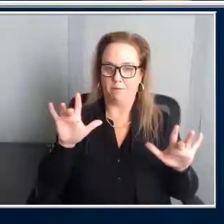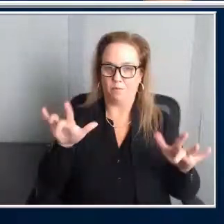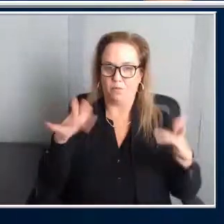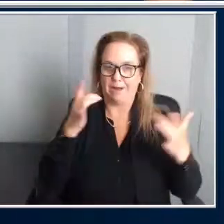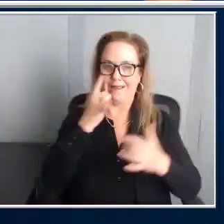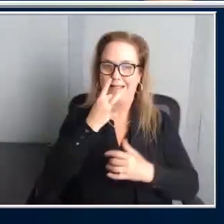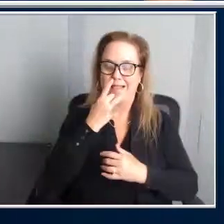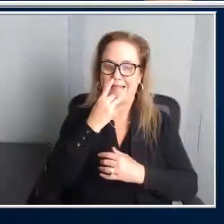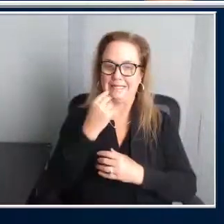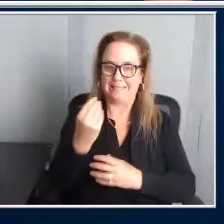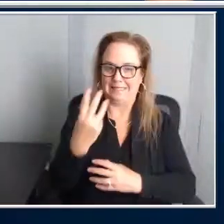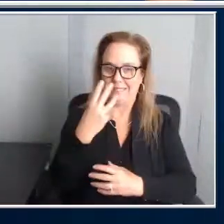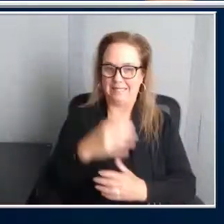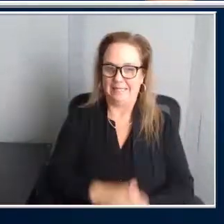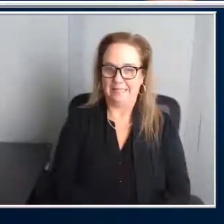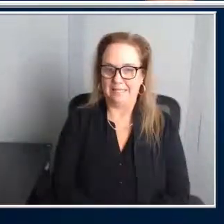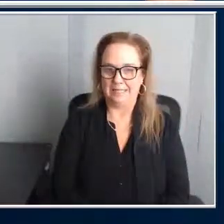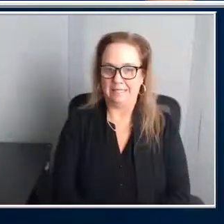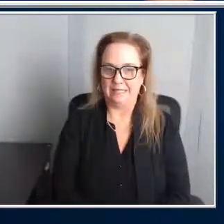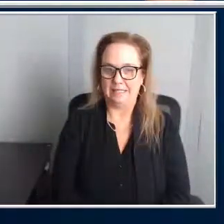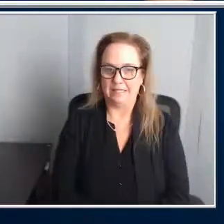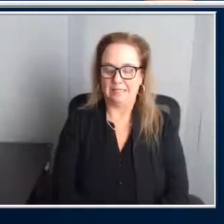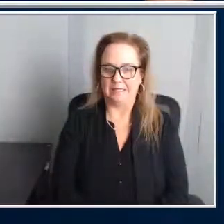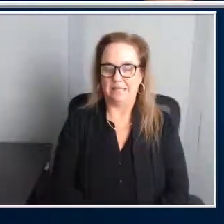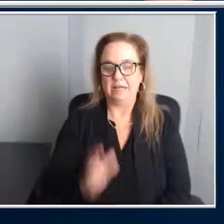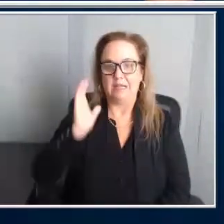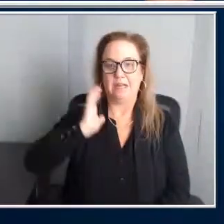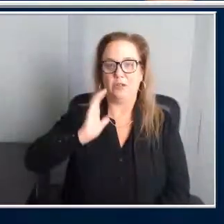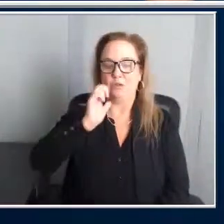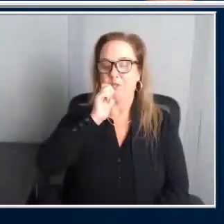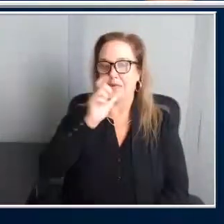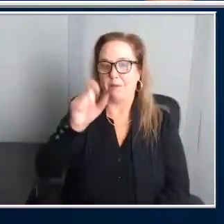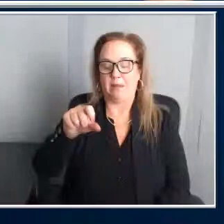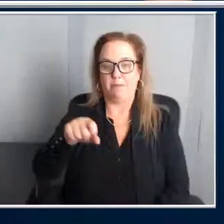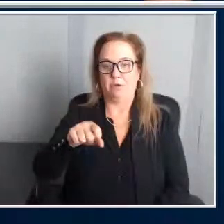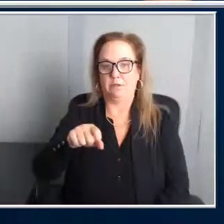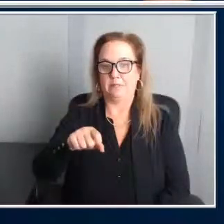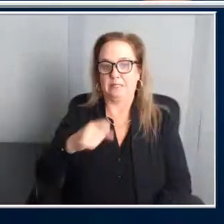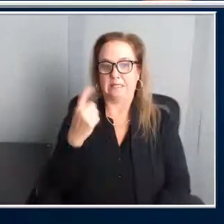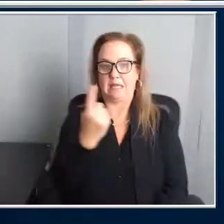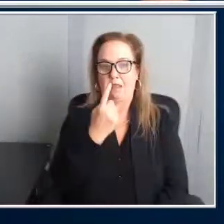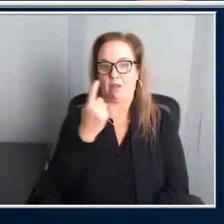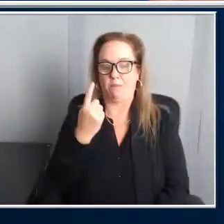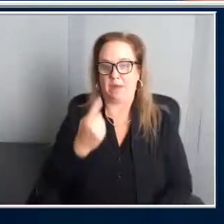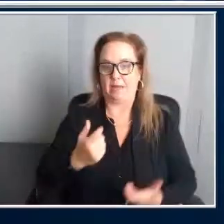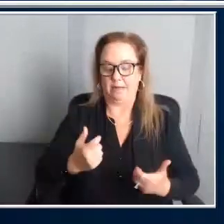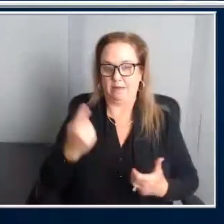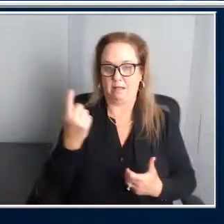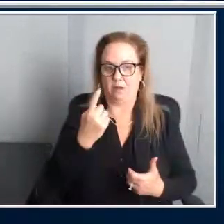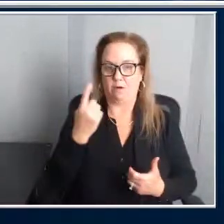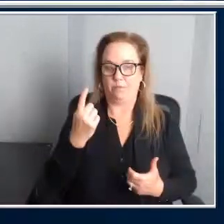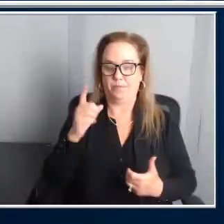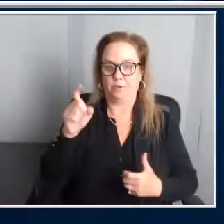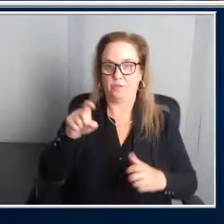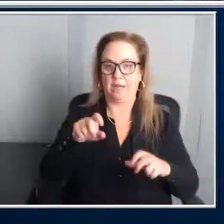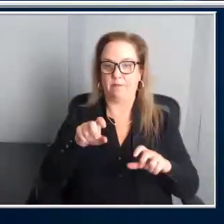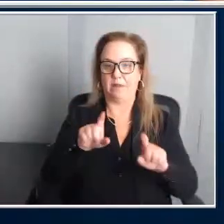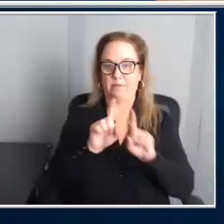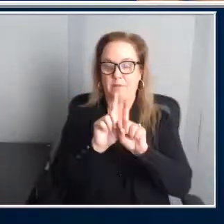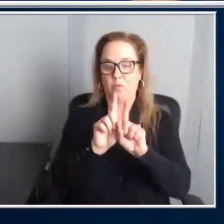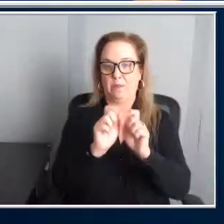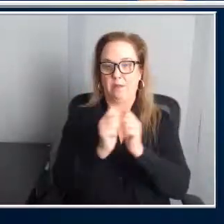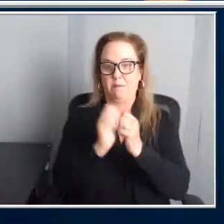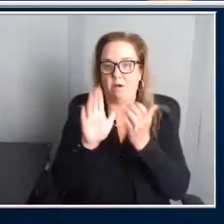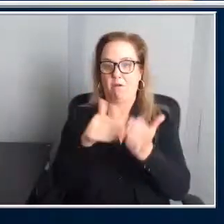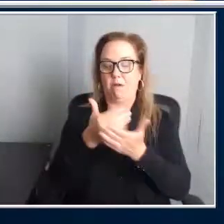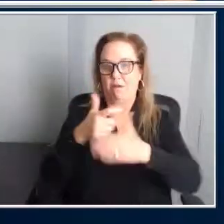awesome. So he used to not be able to stay by himself. He used to have to have someone with him all the time. Yes,